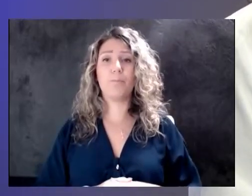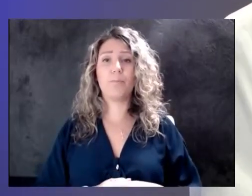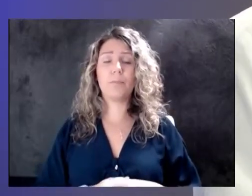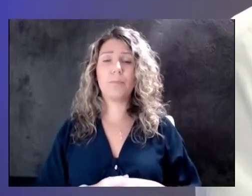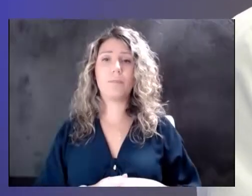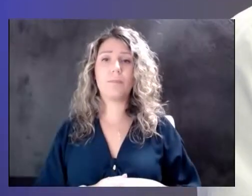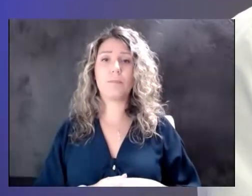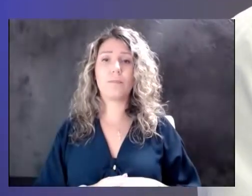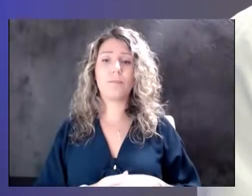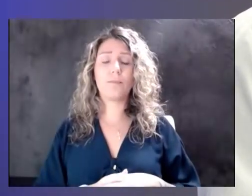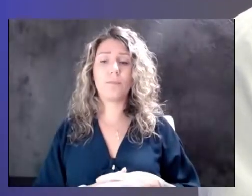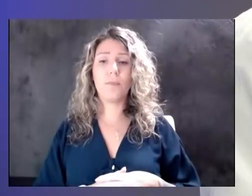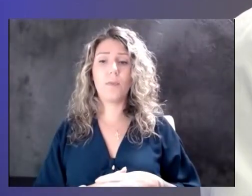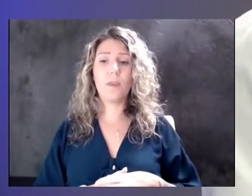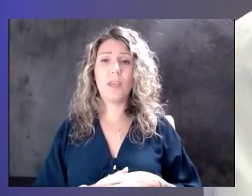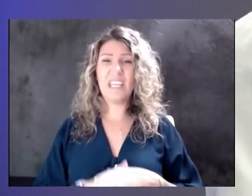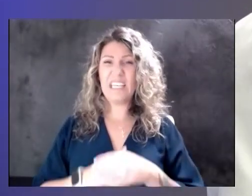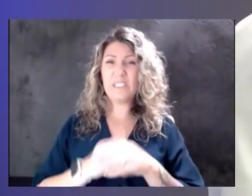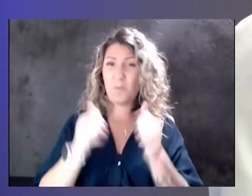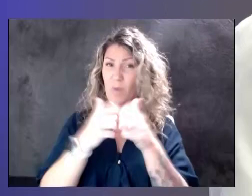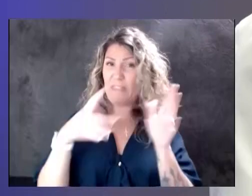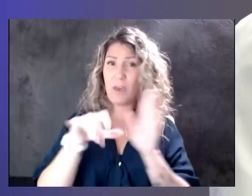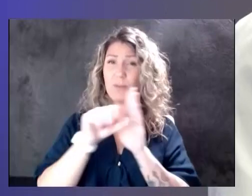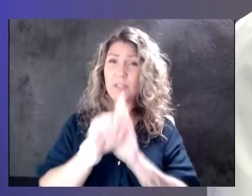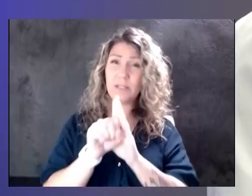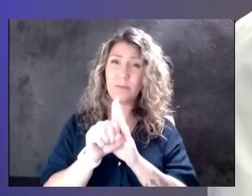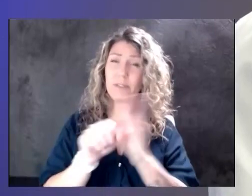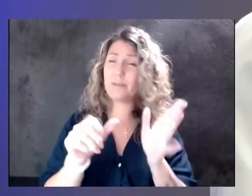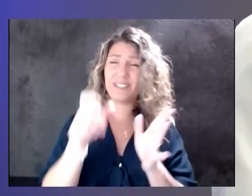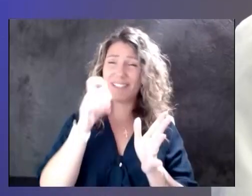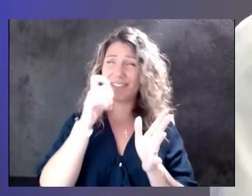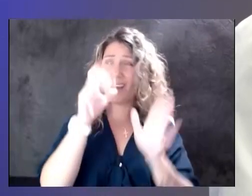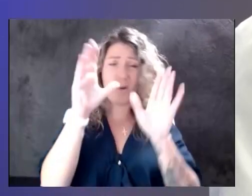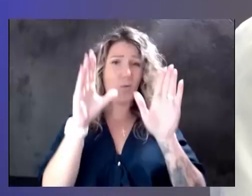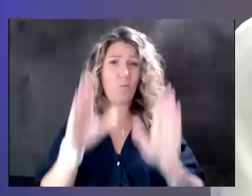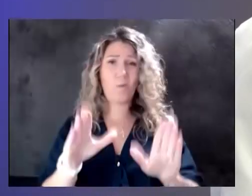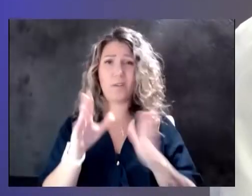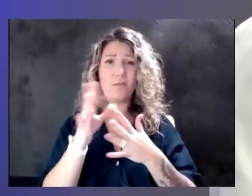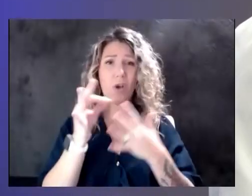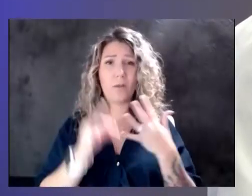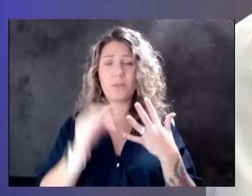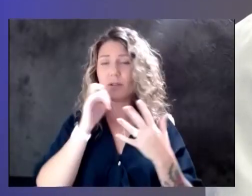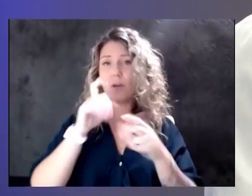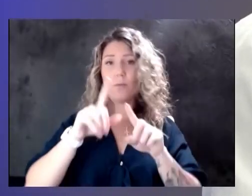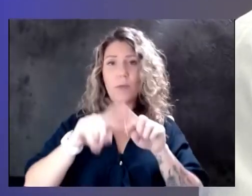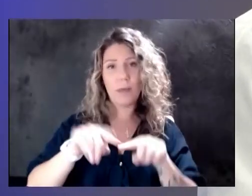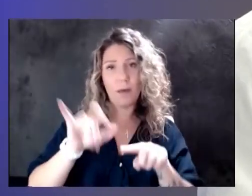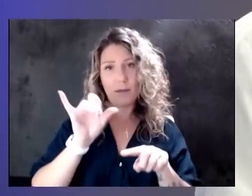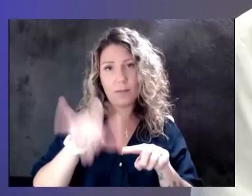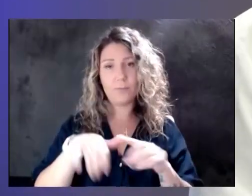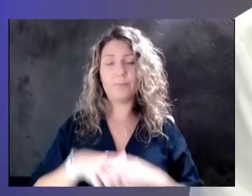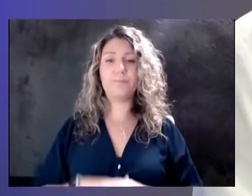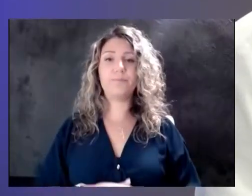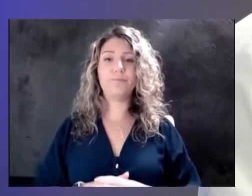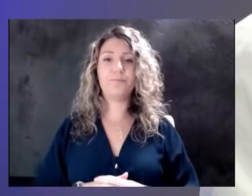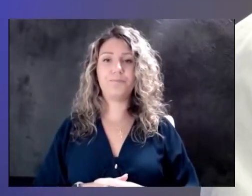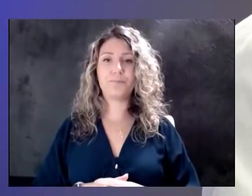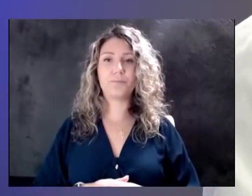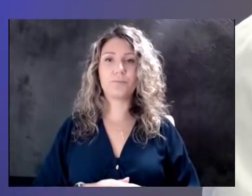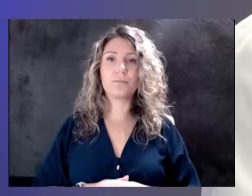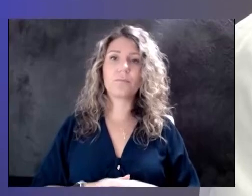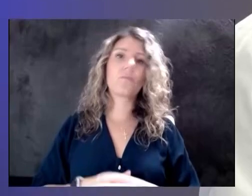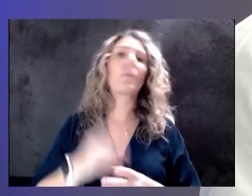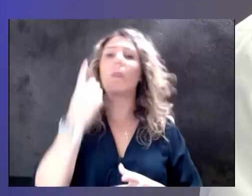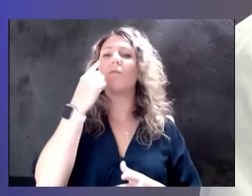you are not symptomatic, it's probably not a great choice. I certainly wouldn't rely on it as kind of a rule-out test to